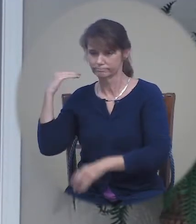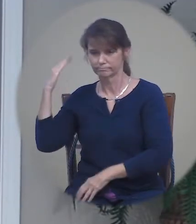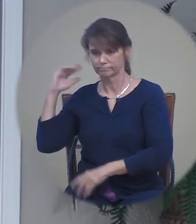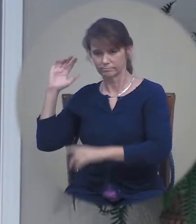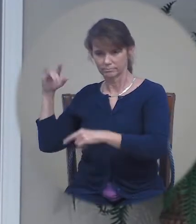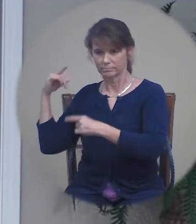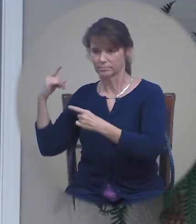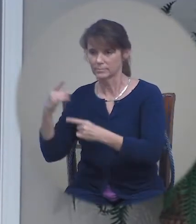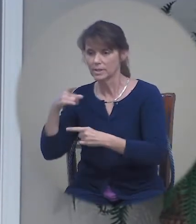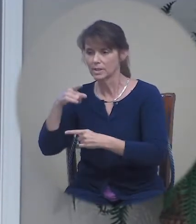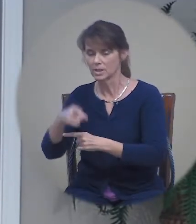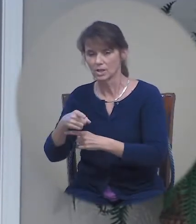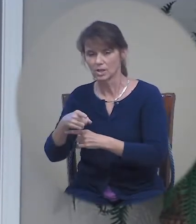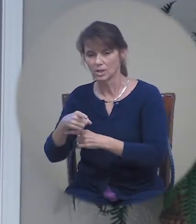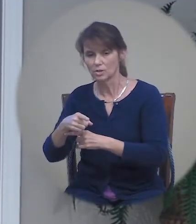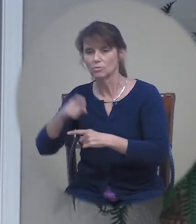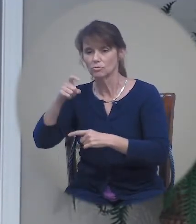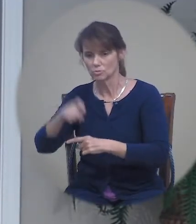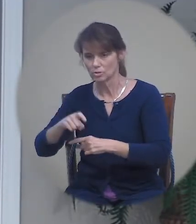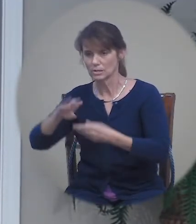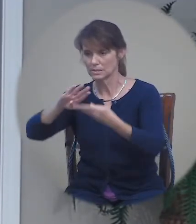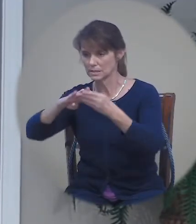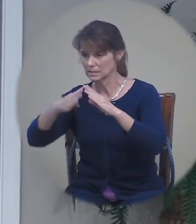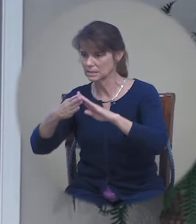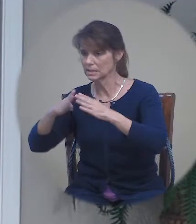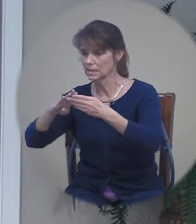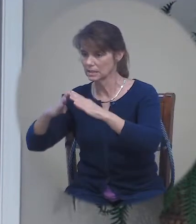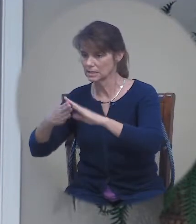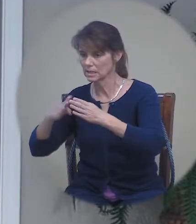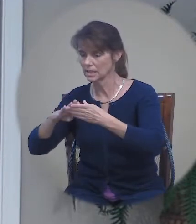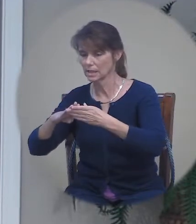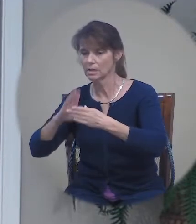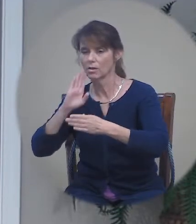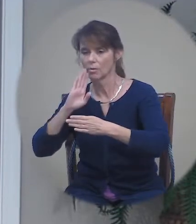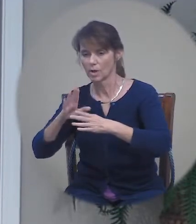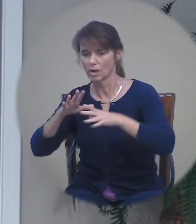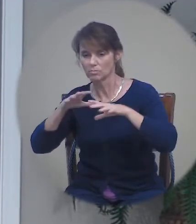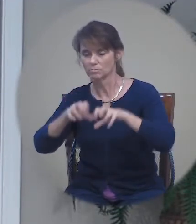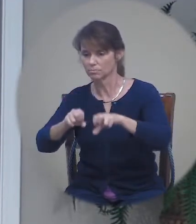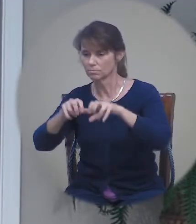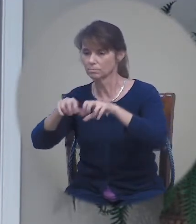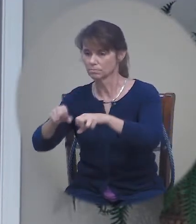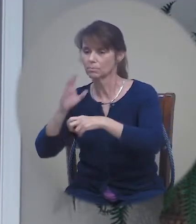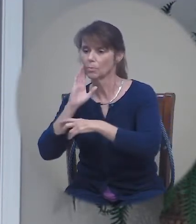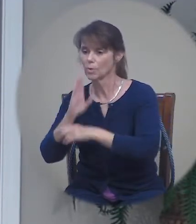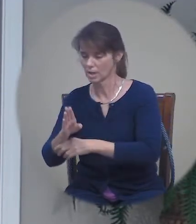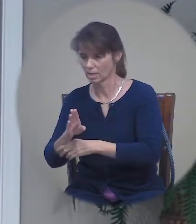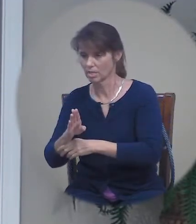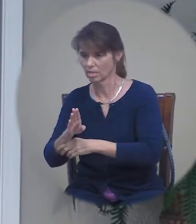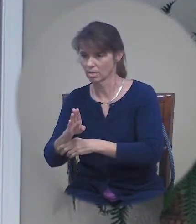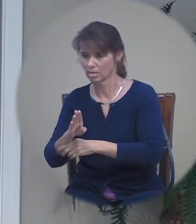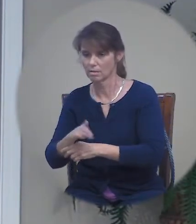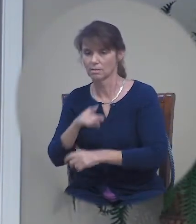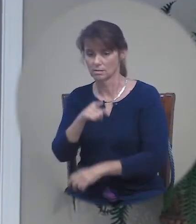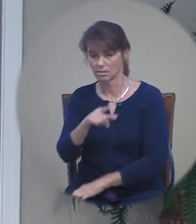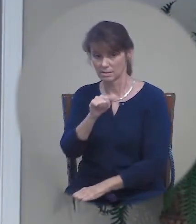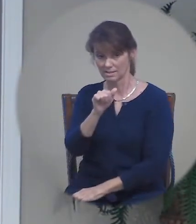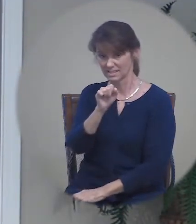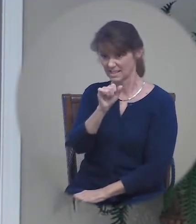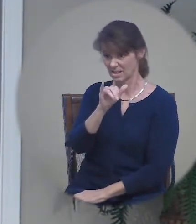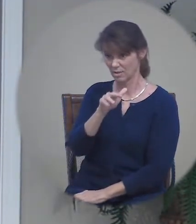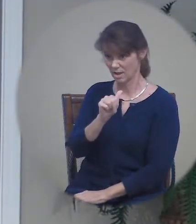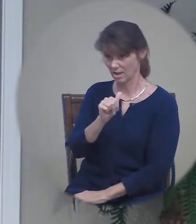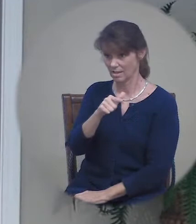you should turn fortified cities into ruinous heaps." So notice what's being said here. Assyria is making these claims,